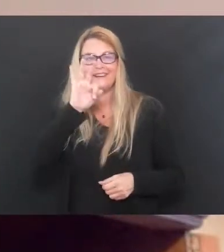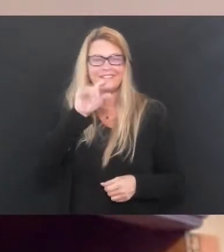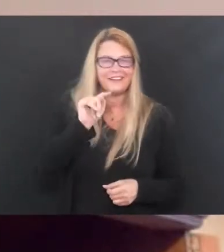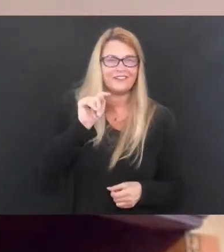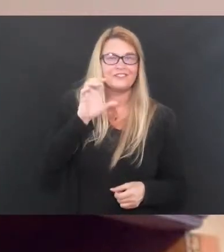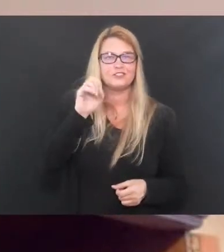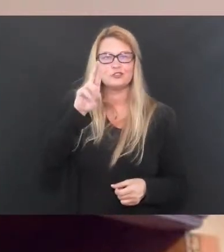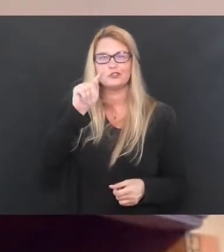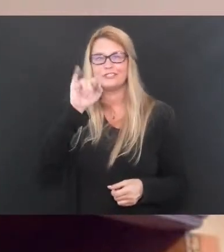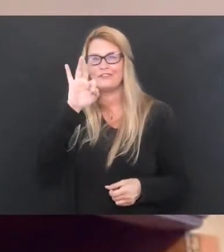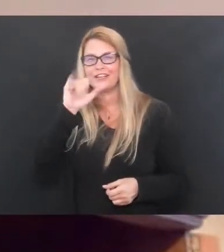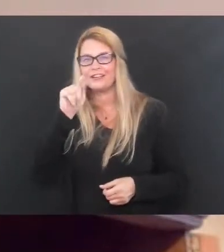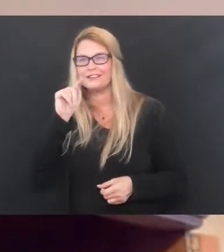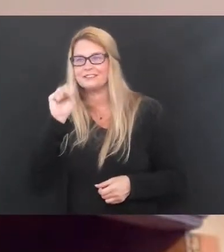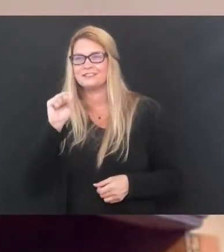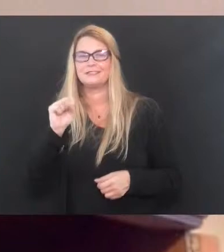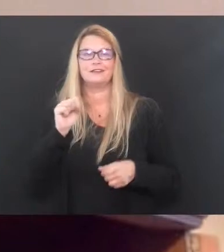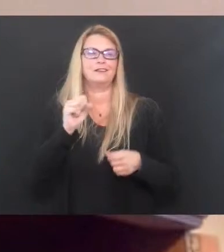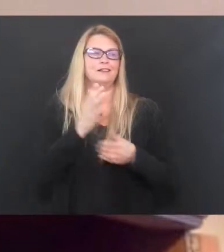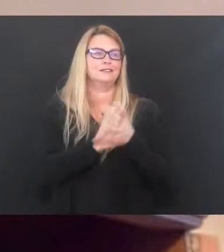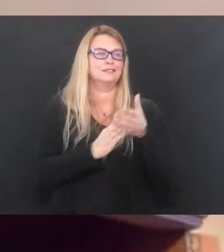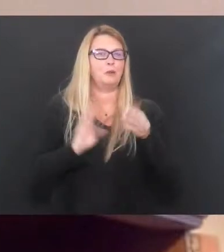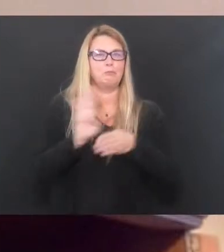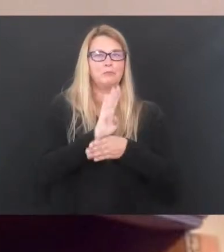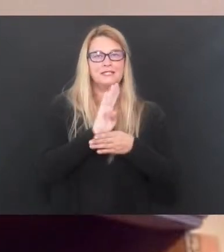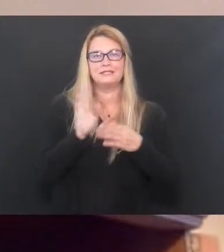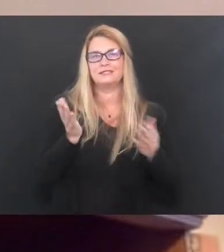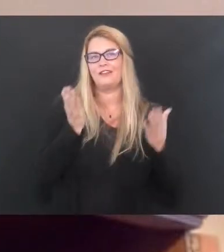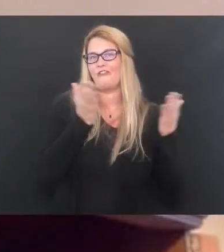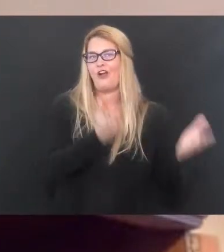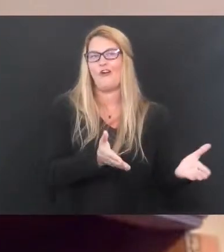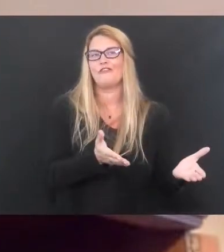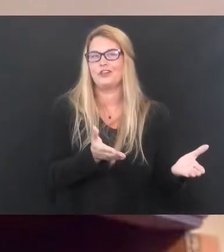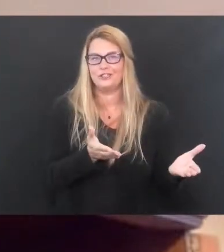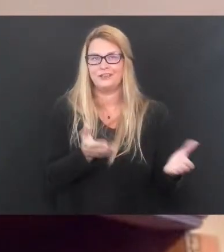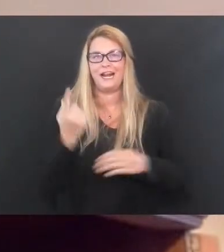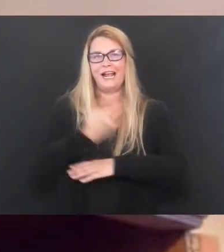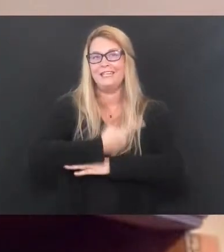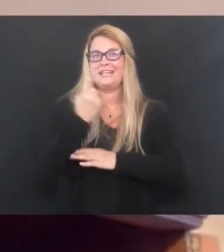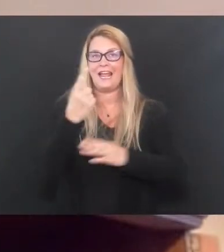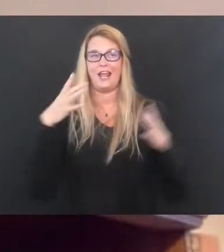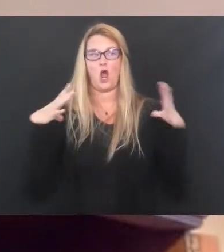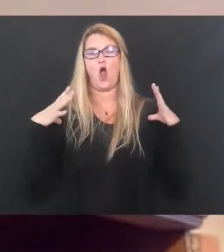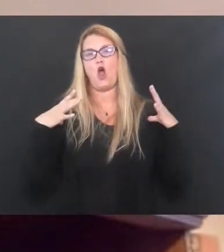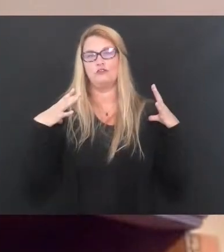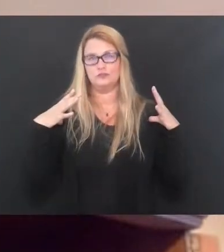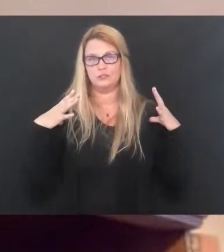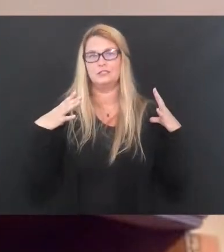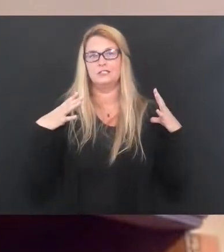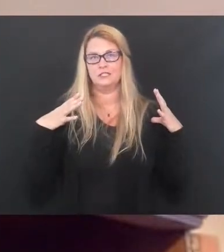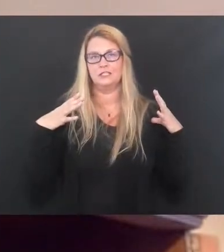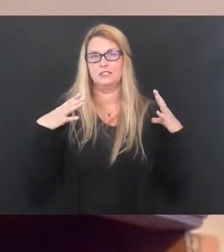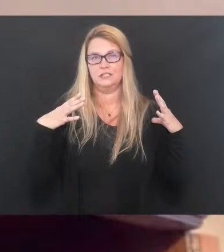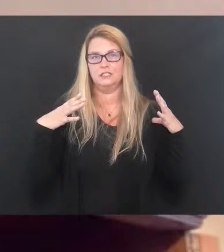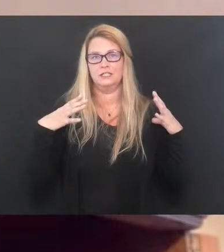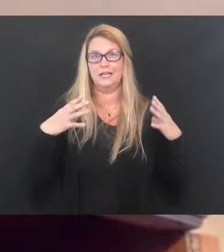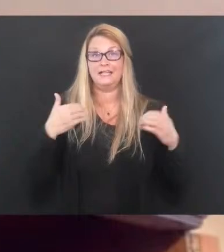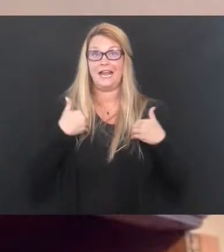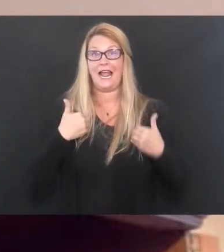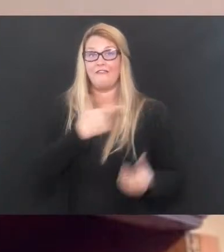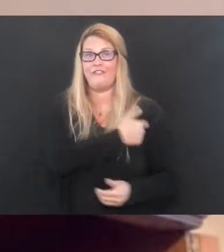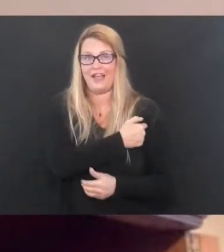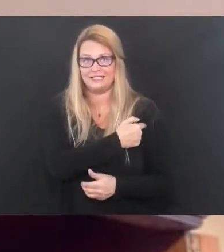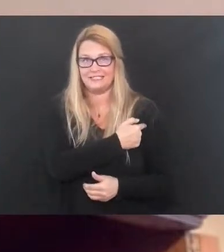as a couple of businesses have offered a day off to individuals to get the